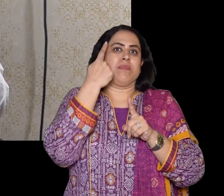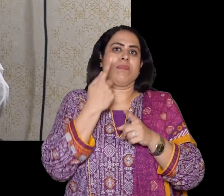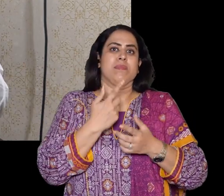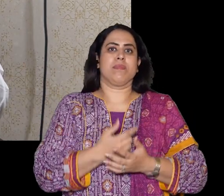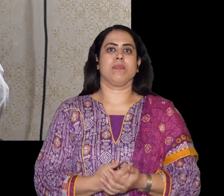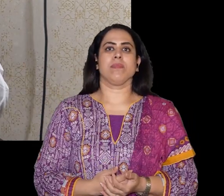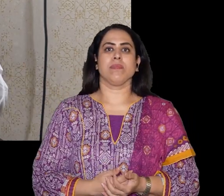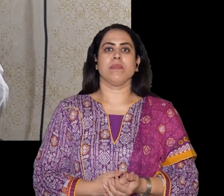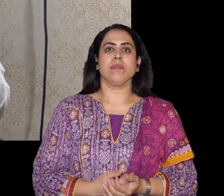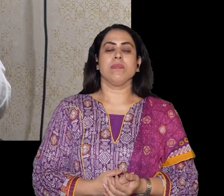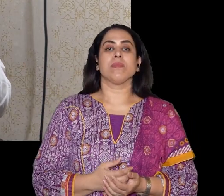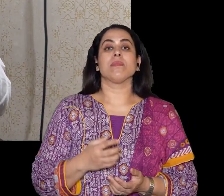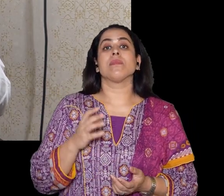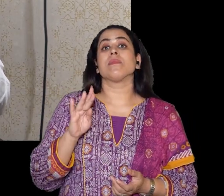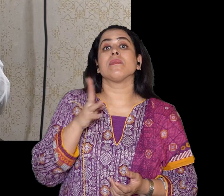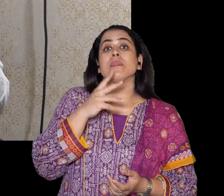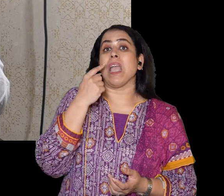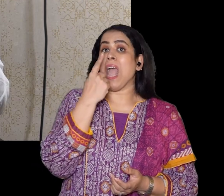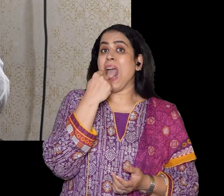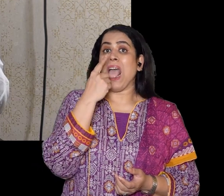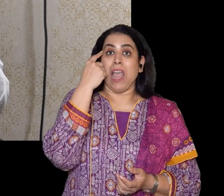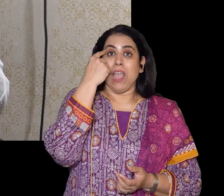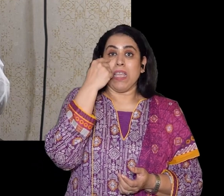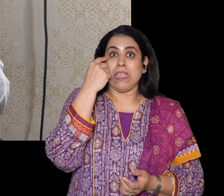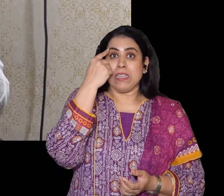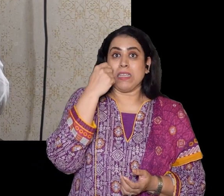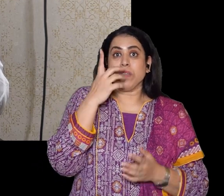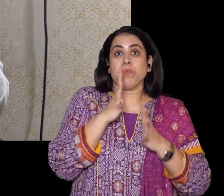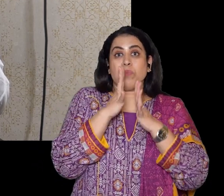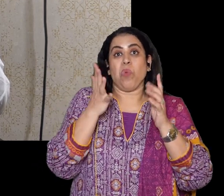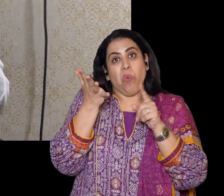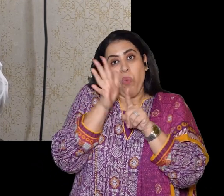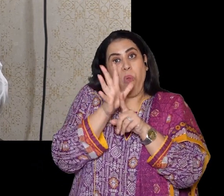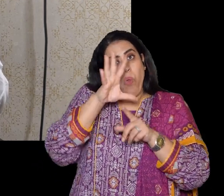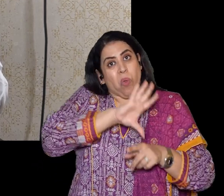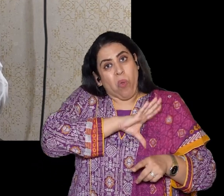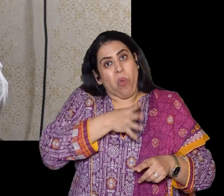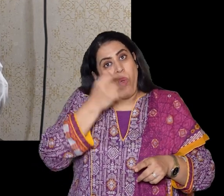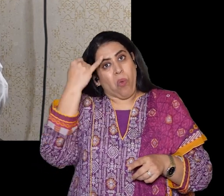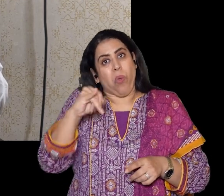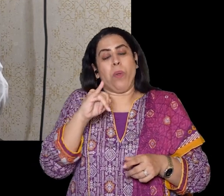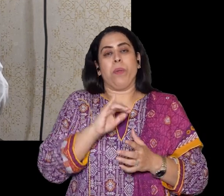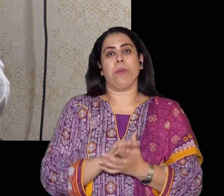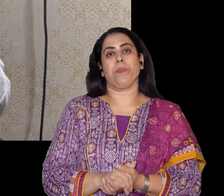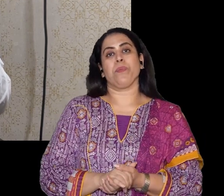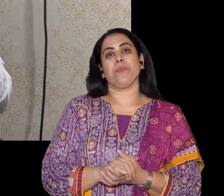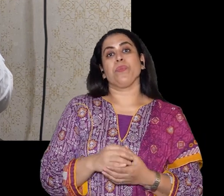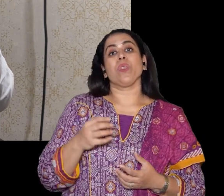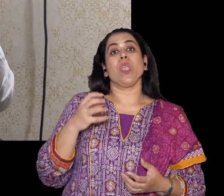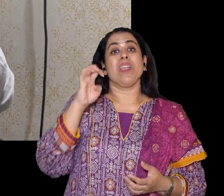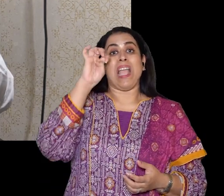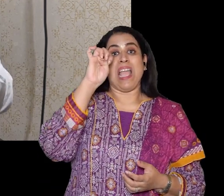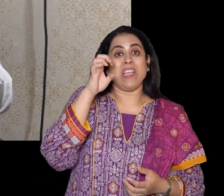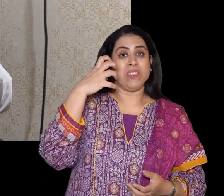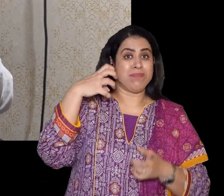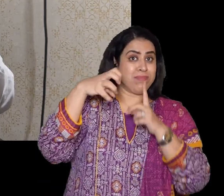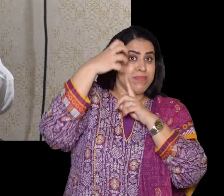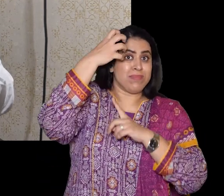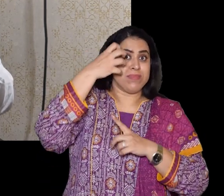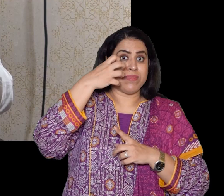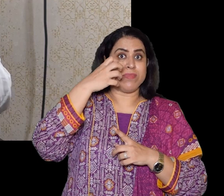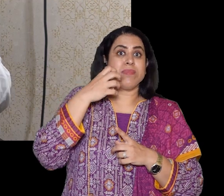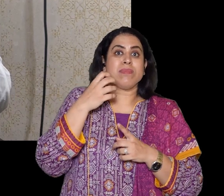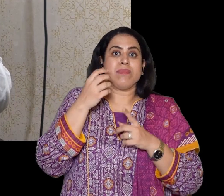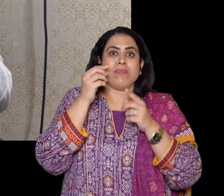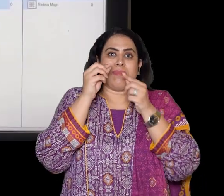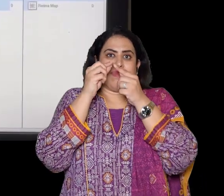angiography of the eyes. Why? Because the blood vessels get mostly affected due to diabetes. So we do an angiography to